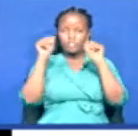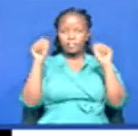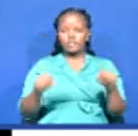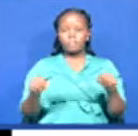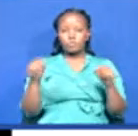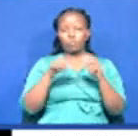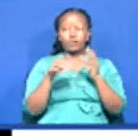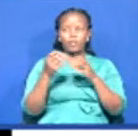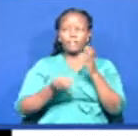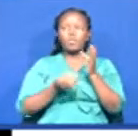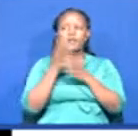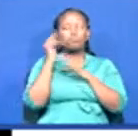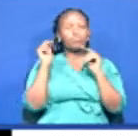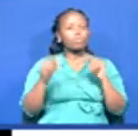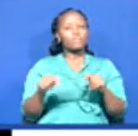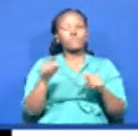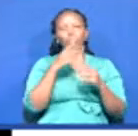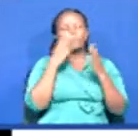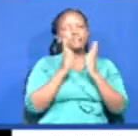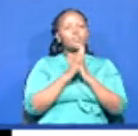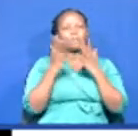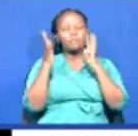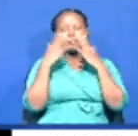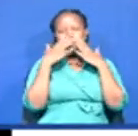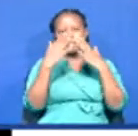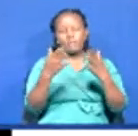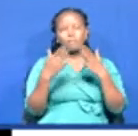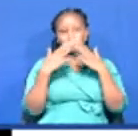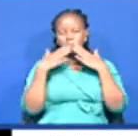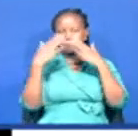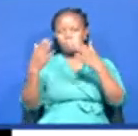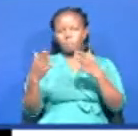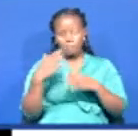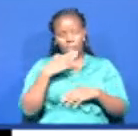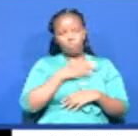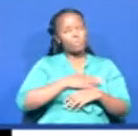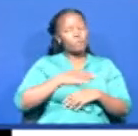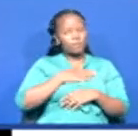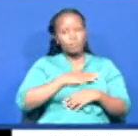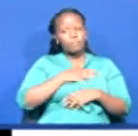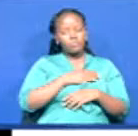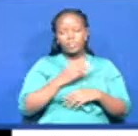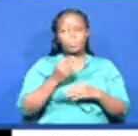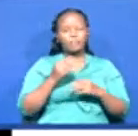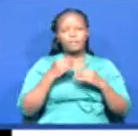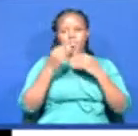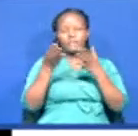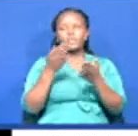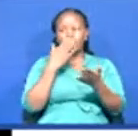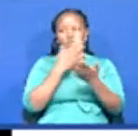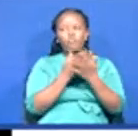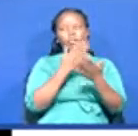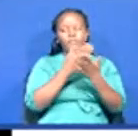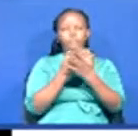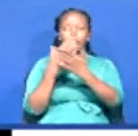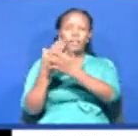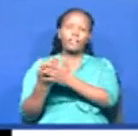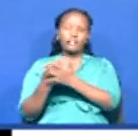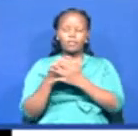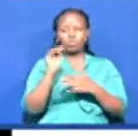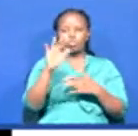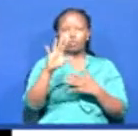today. So we really do appreciate that, and therefore, please pass our regards to your